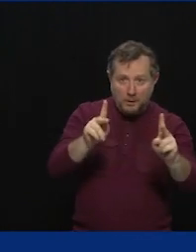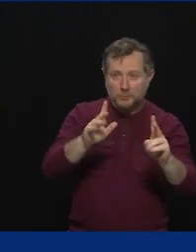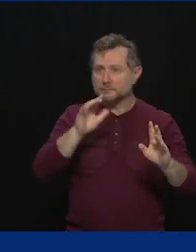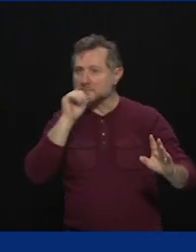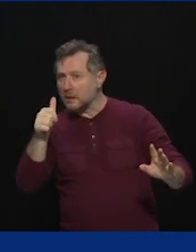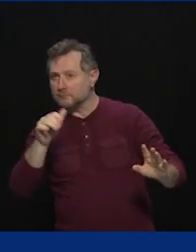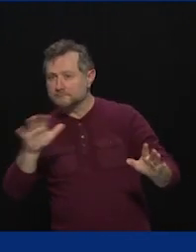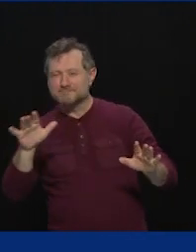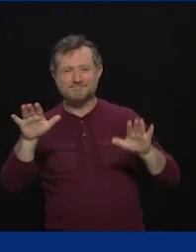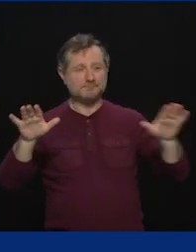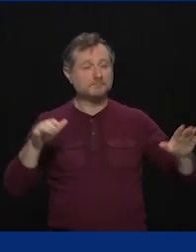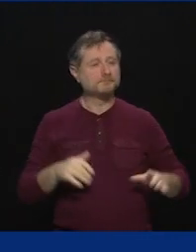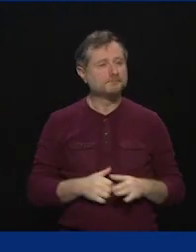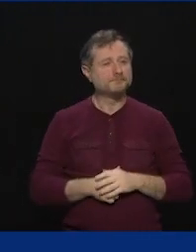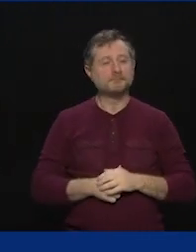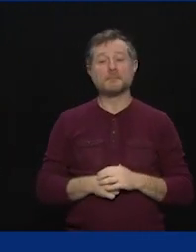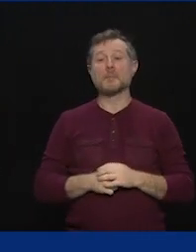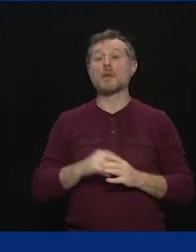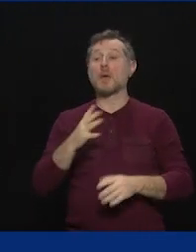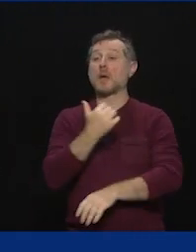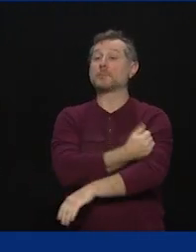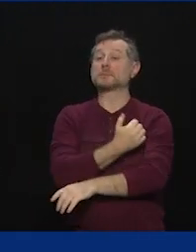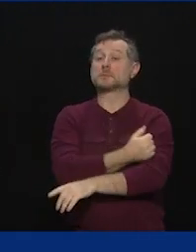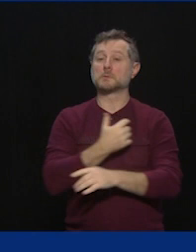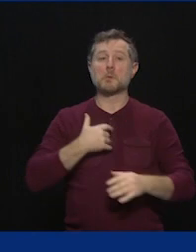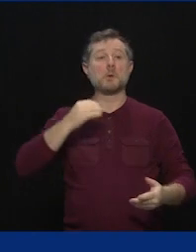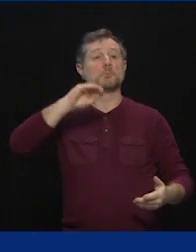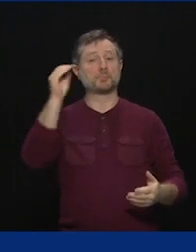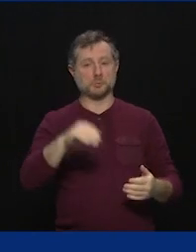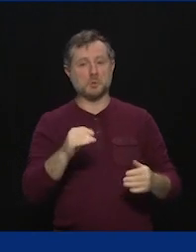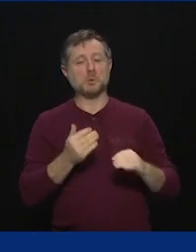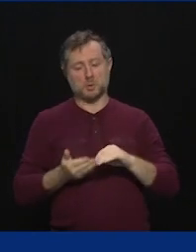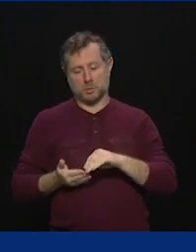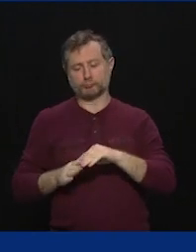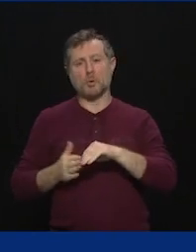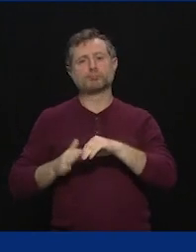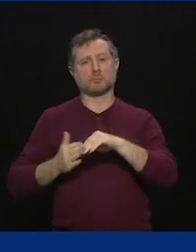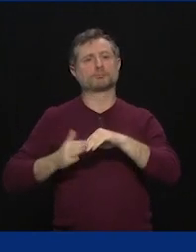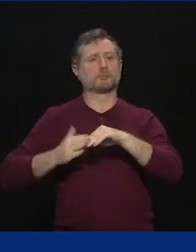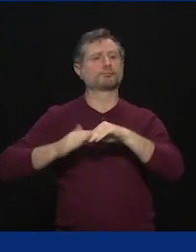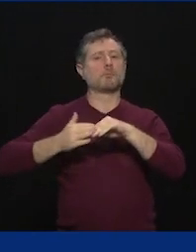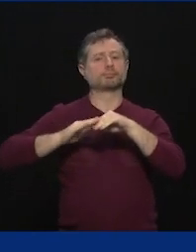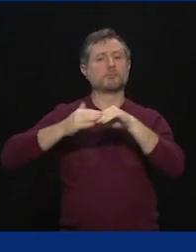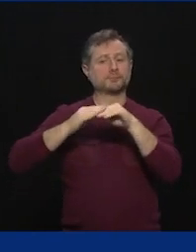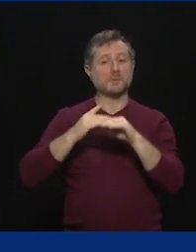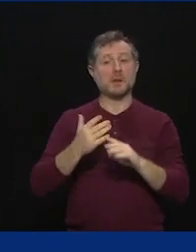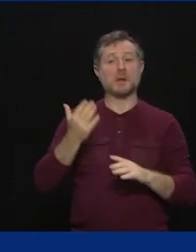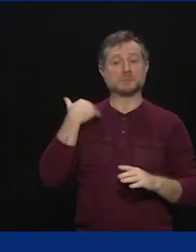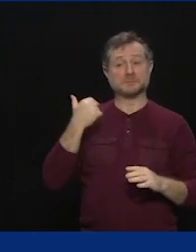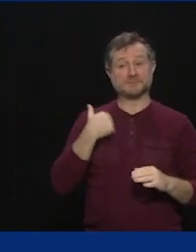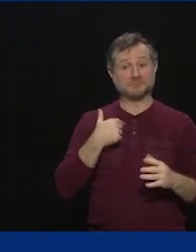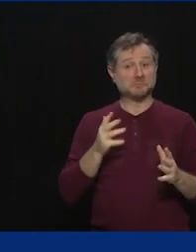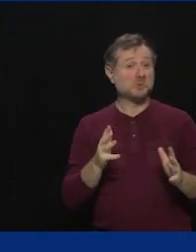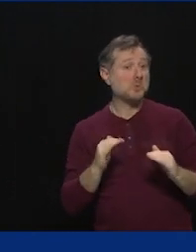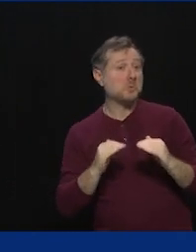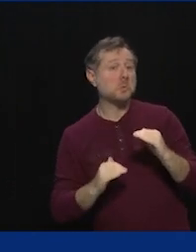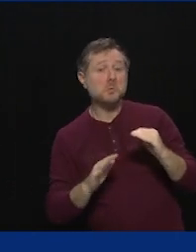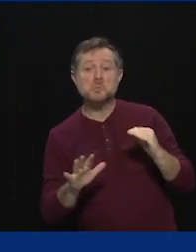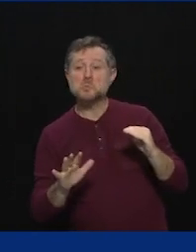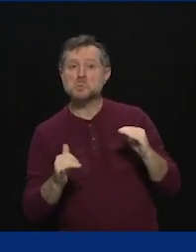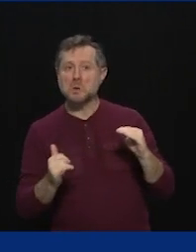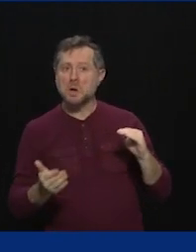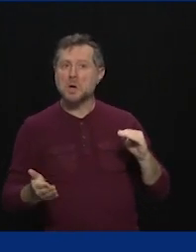Vaccination rate, still going up. Last time we had a conversation, we were quite a bit lower than this. We're still making